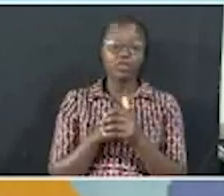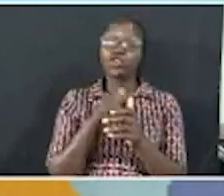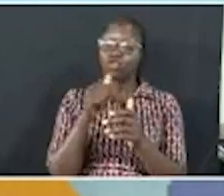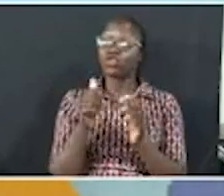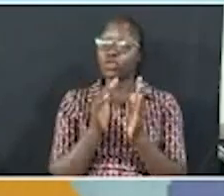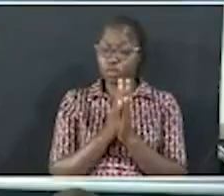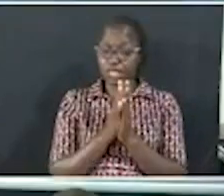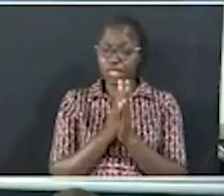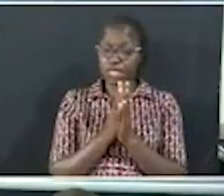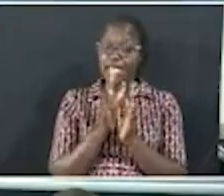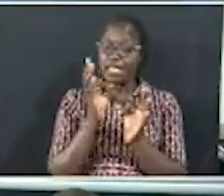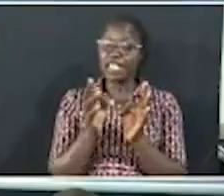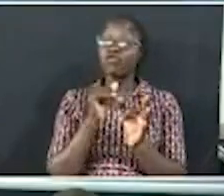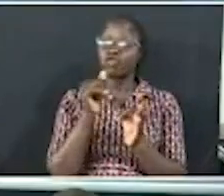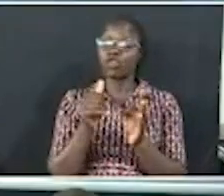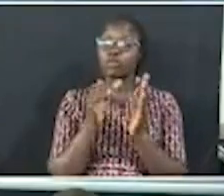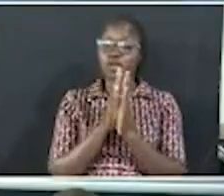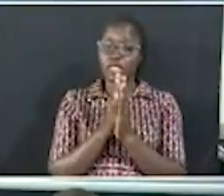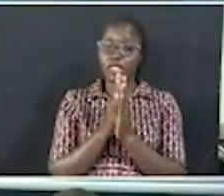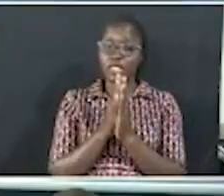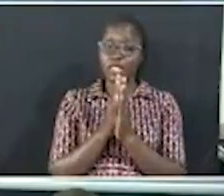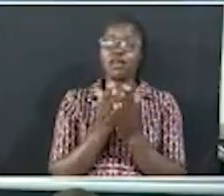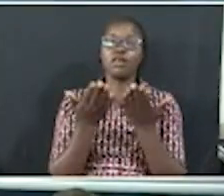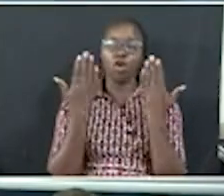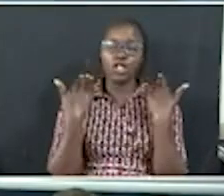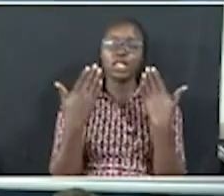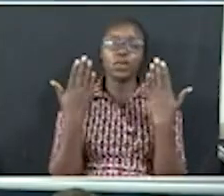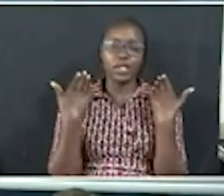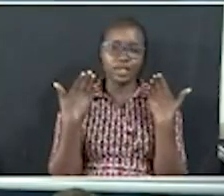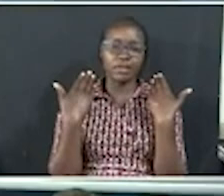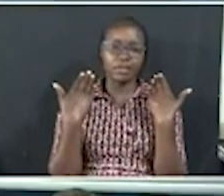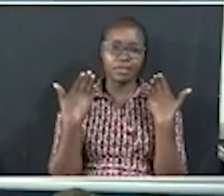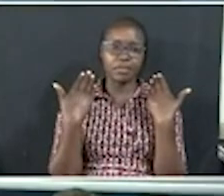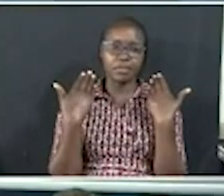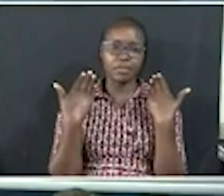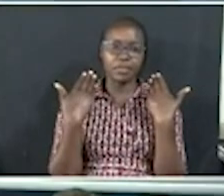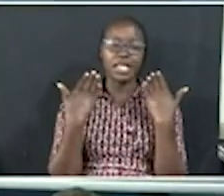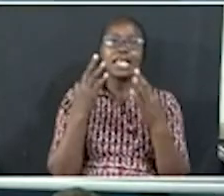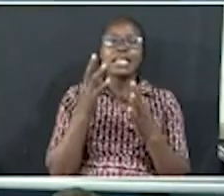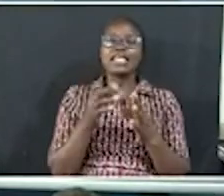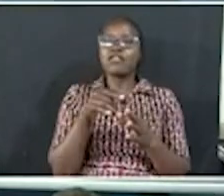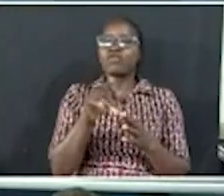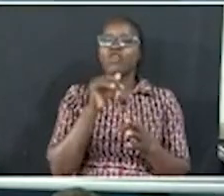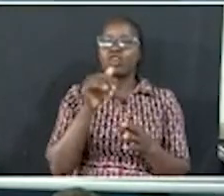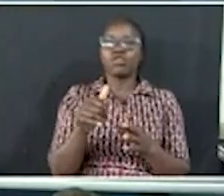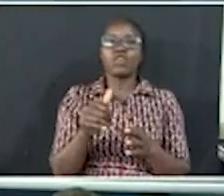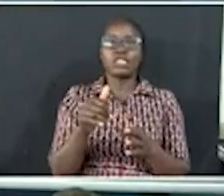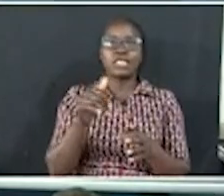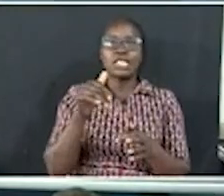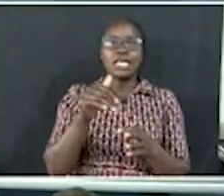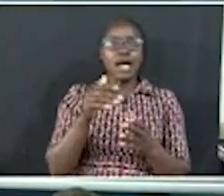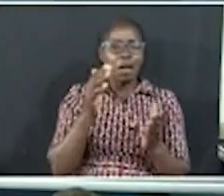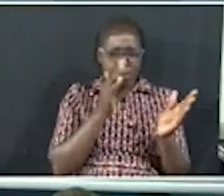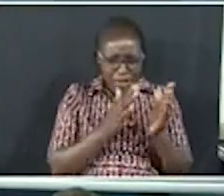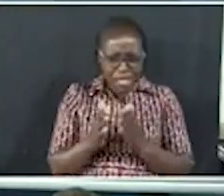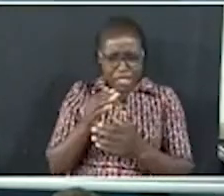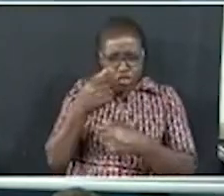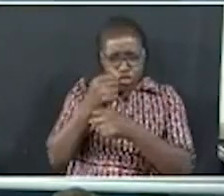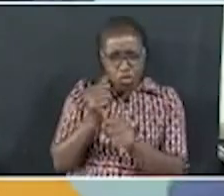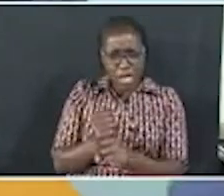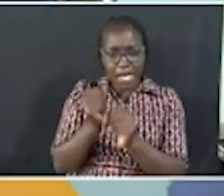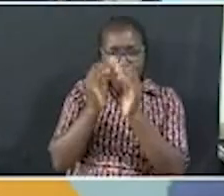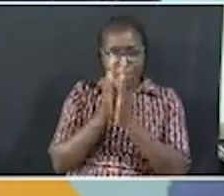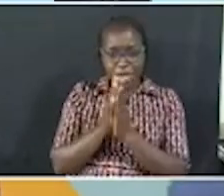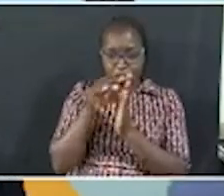Don't pray if you won't pray all the way. If you are not intending to make